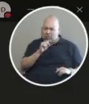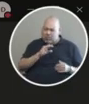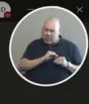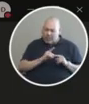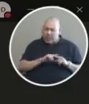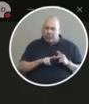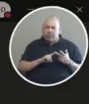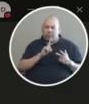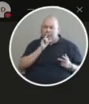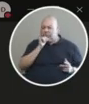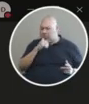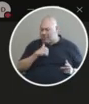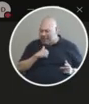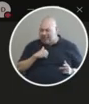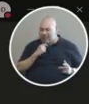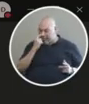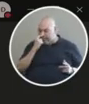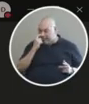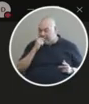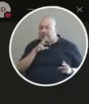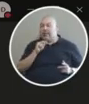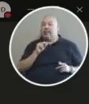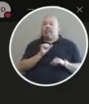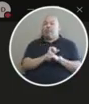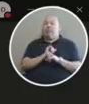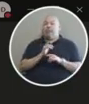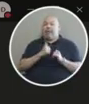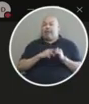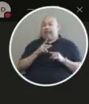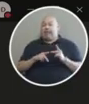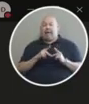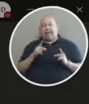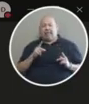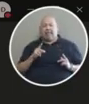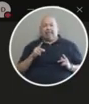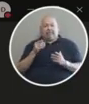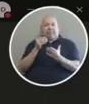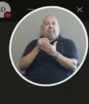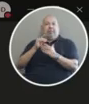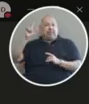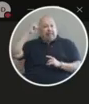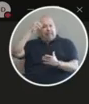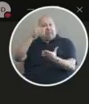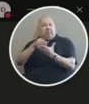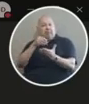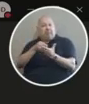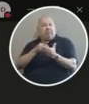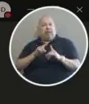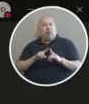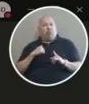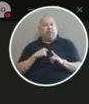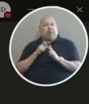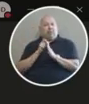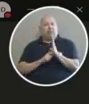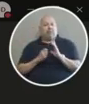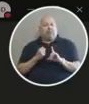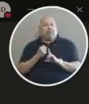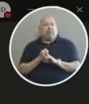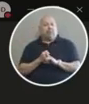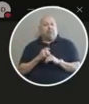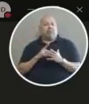numbers, who do not have unemployment or any kind of stimulus funding for them. How we can rewrite the